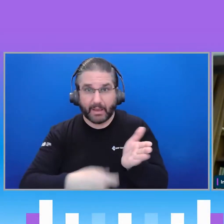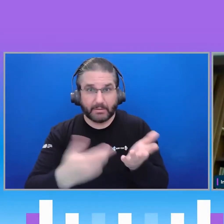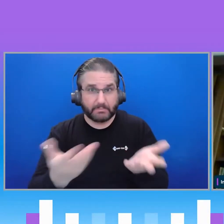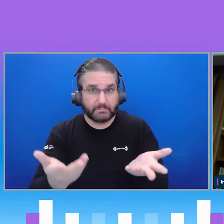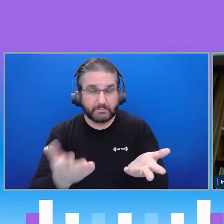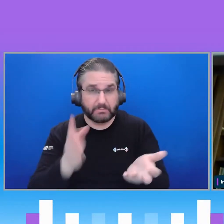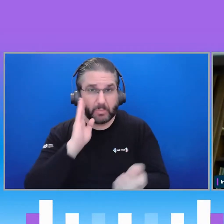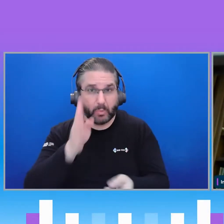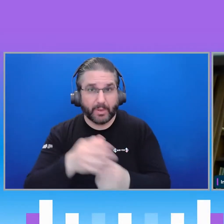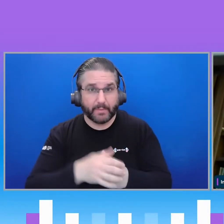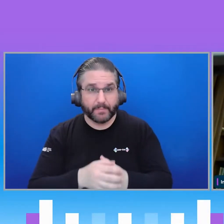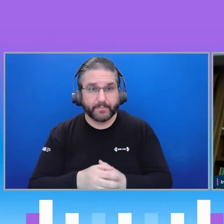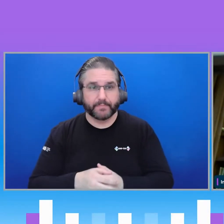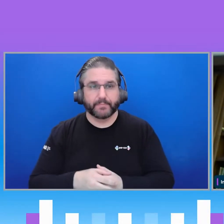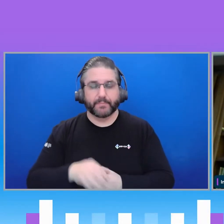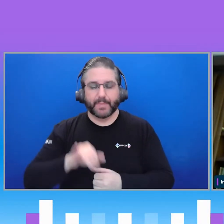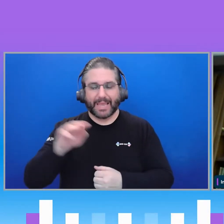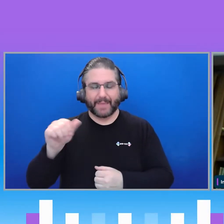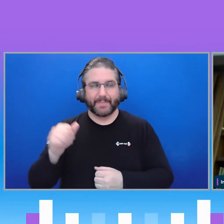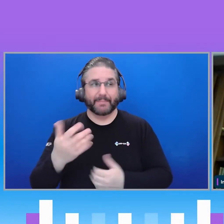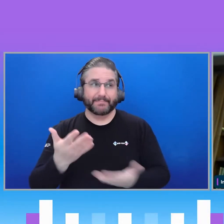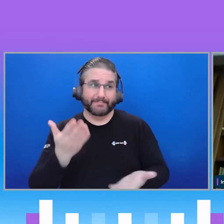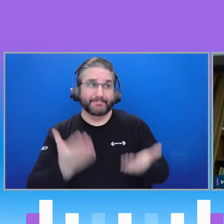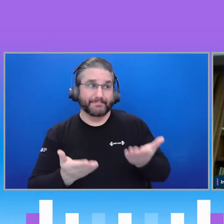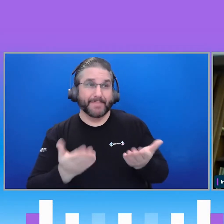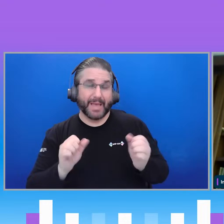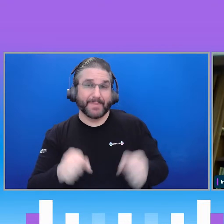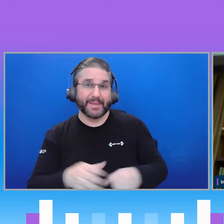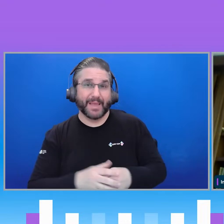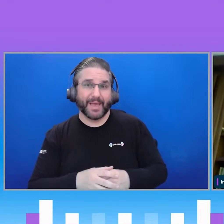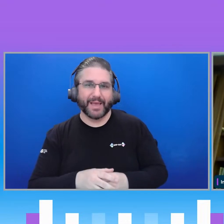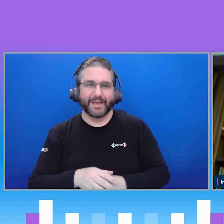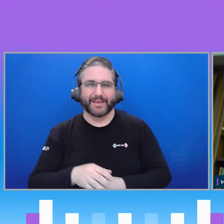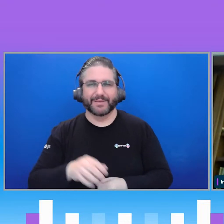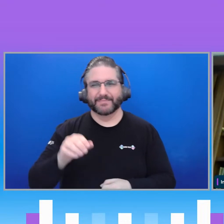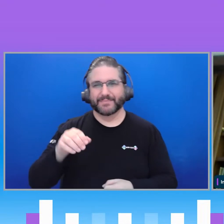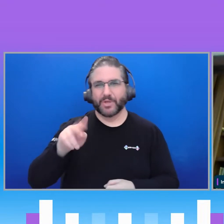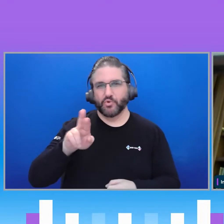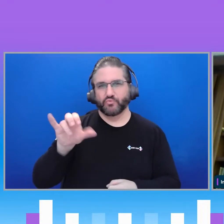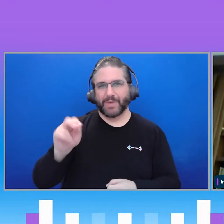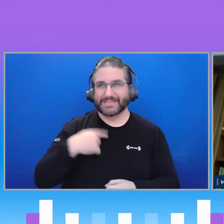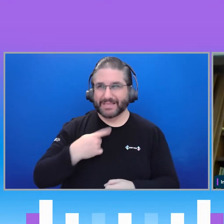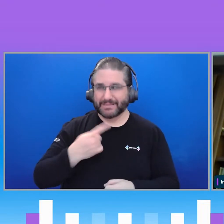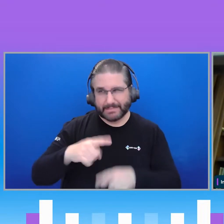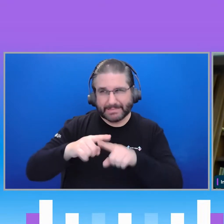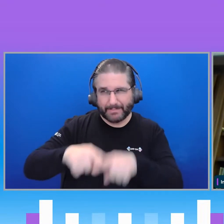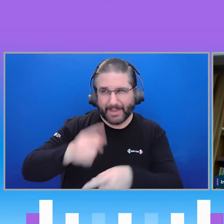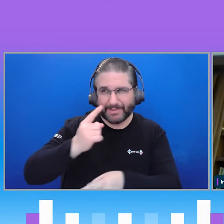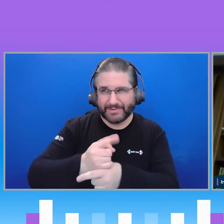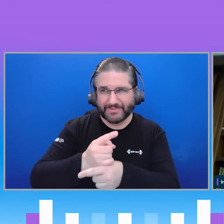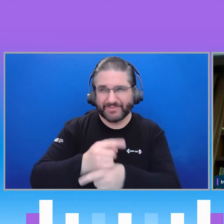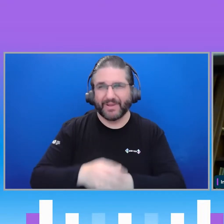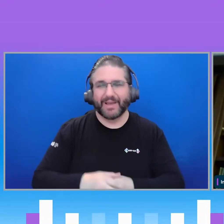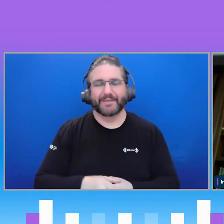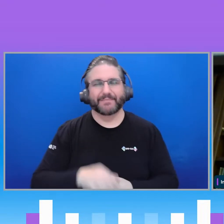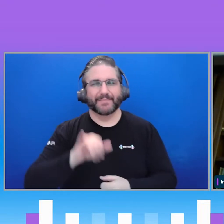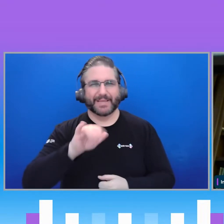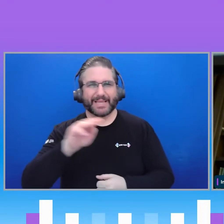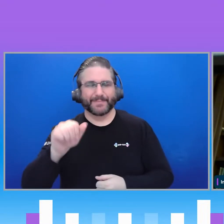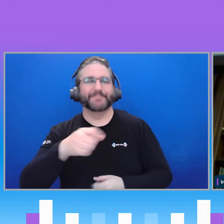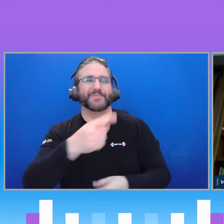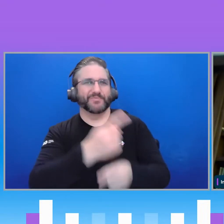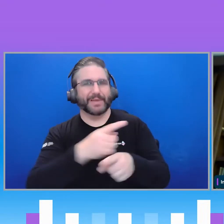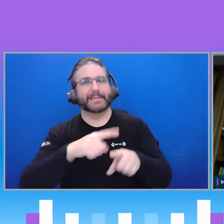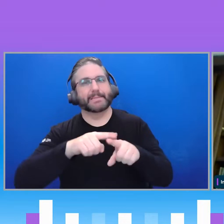They might. It depends. It depends. Right? It depends. I mean, it's clear that